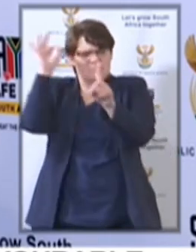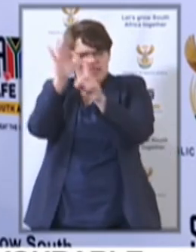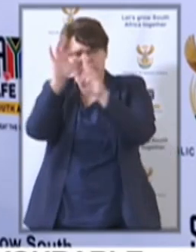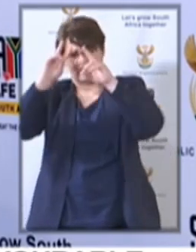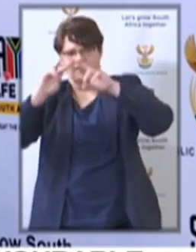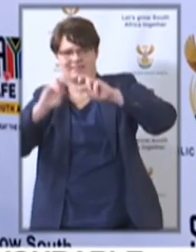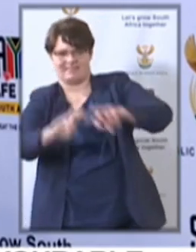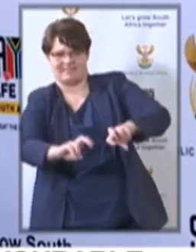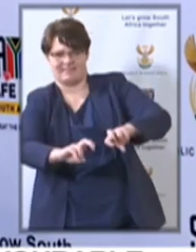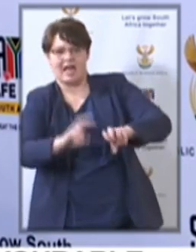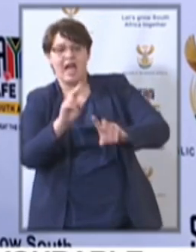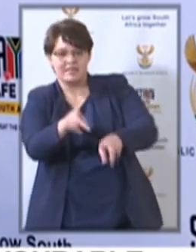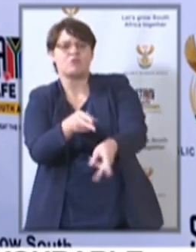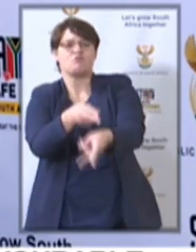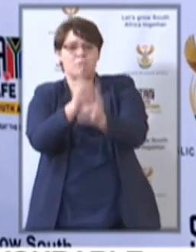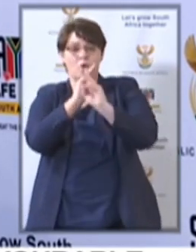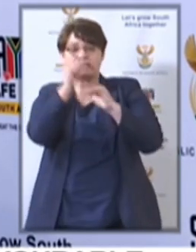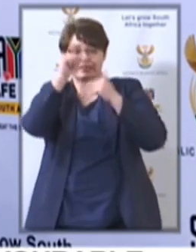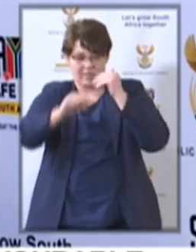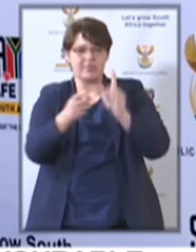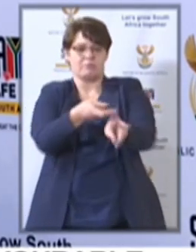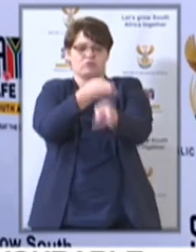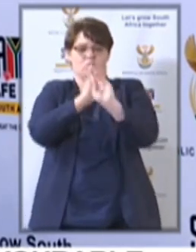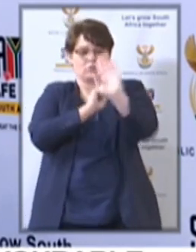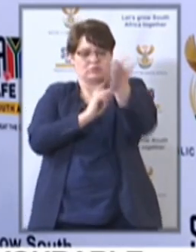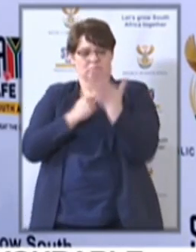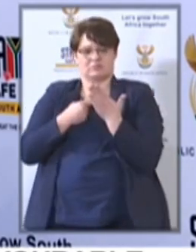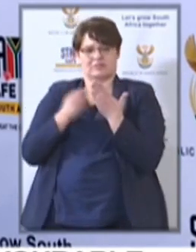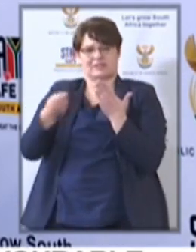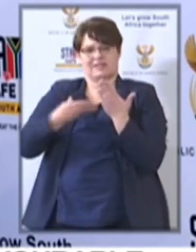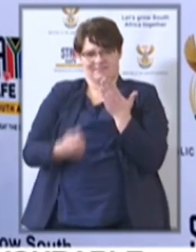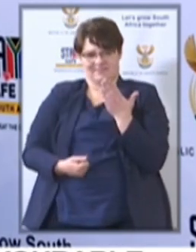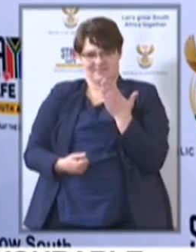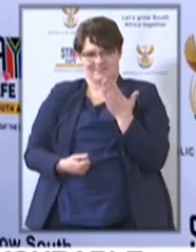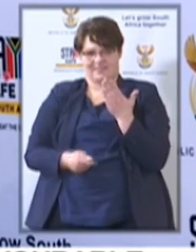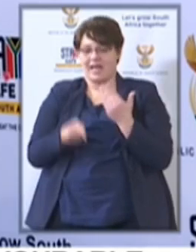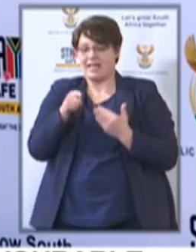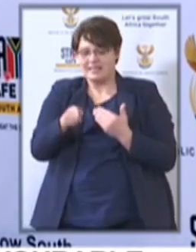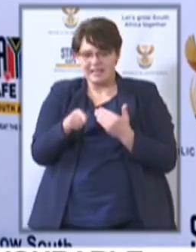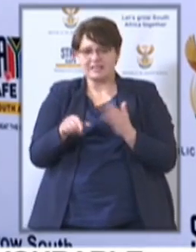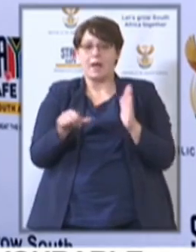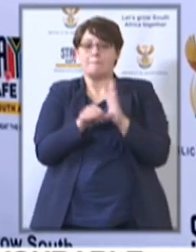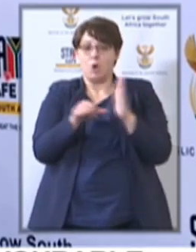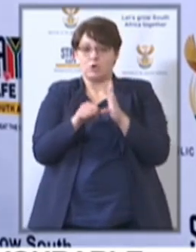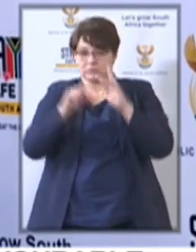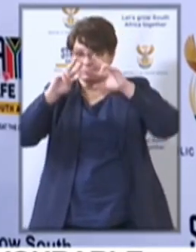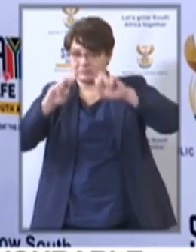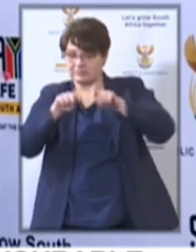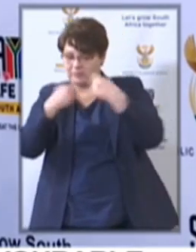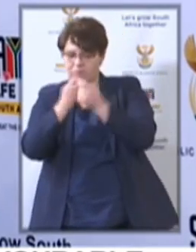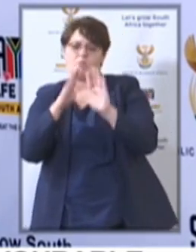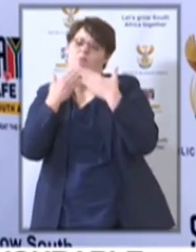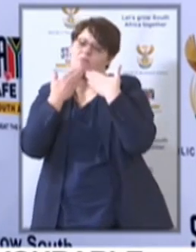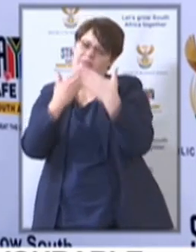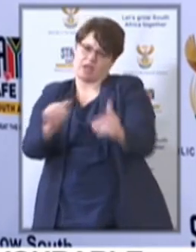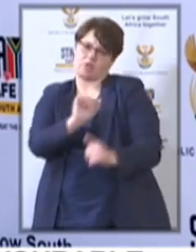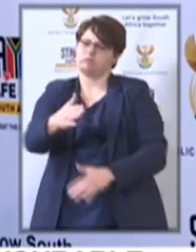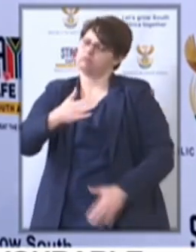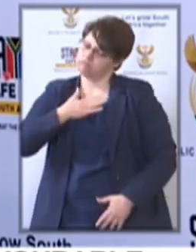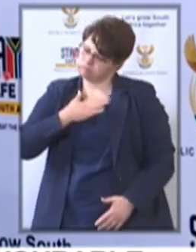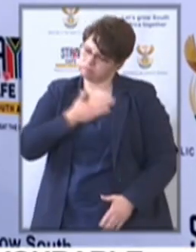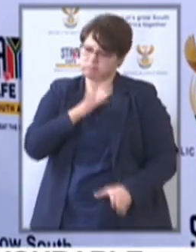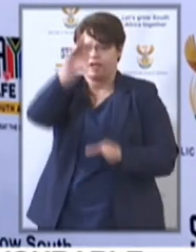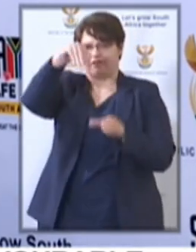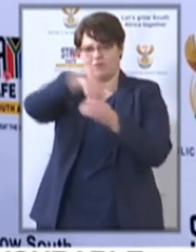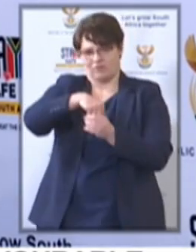and report back to me in 6 months. I thank the members of this important inquiry team for their willingness